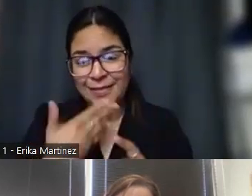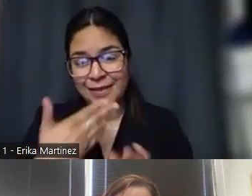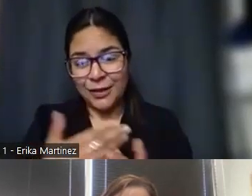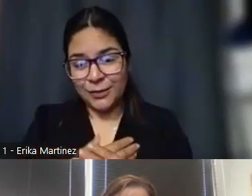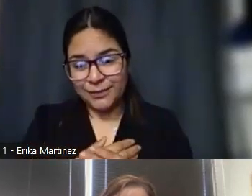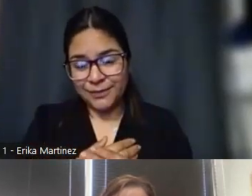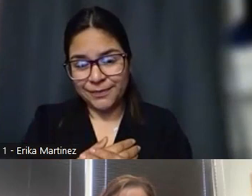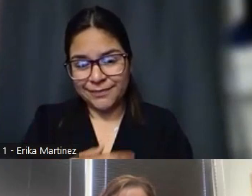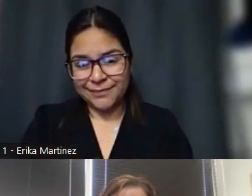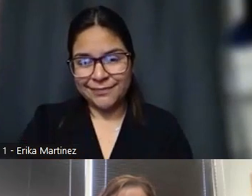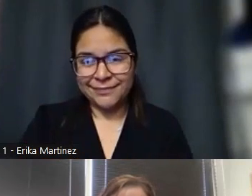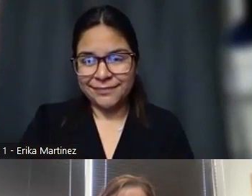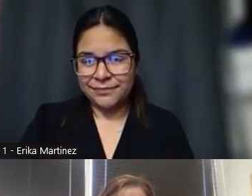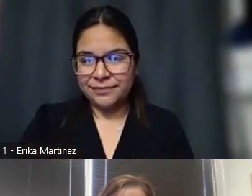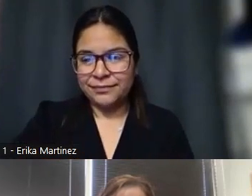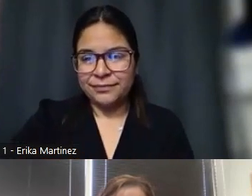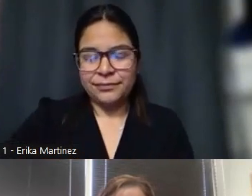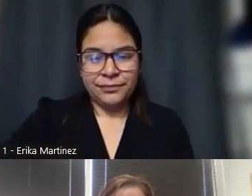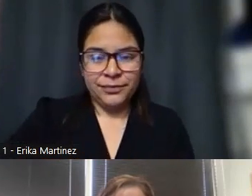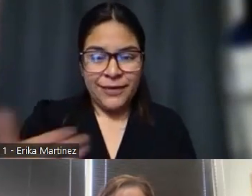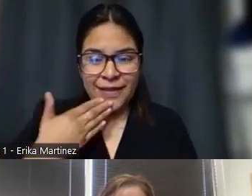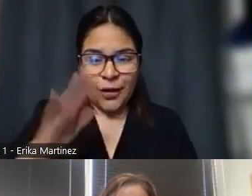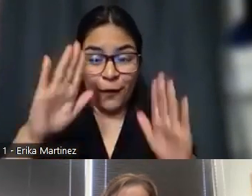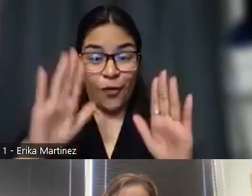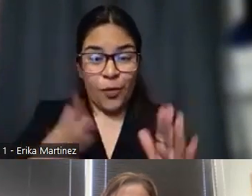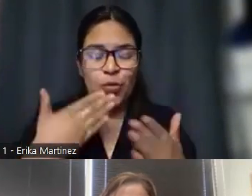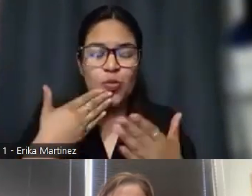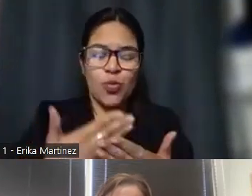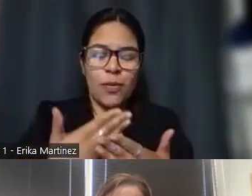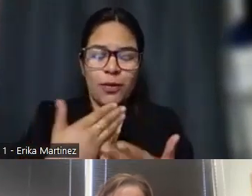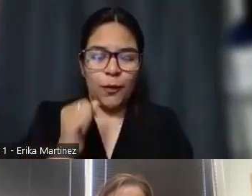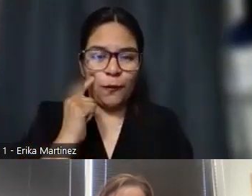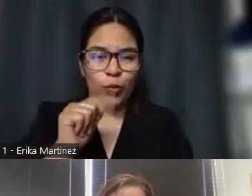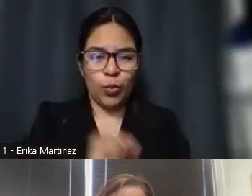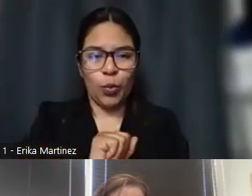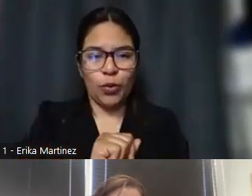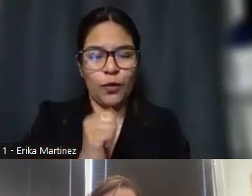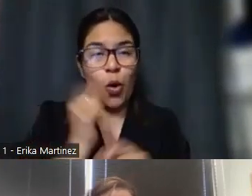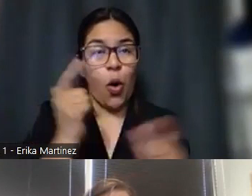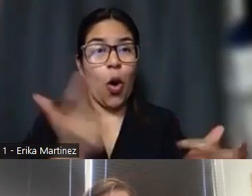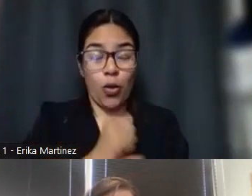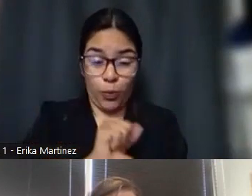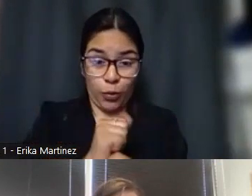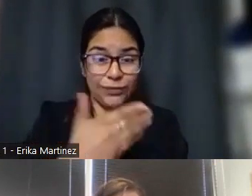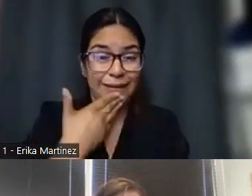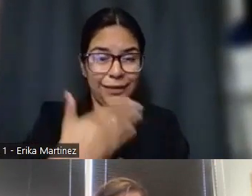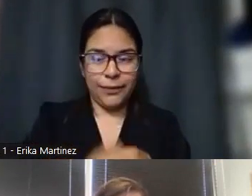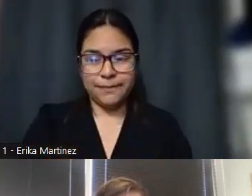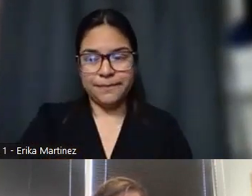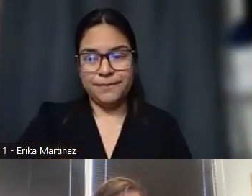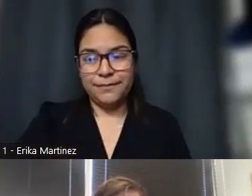your update on the survey results. And you're doing phenomenal work, Regina. So thank you so much for all the work that you're doing for conservatorship.